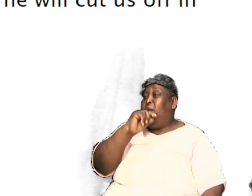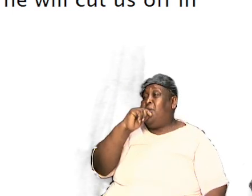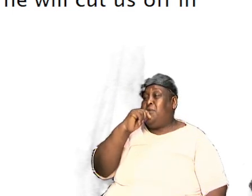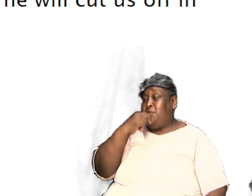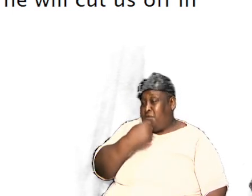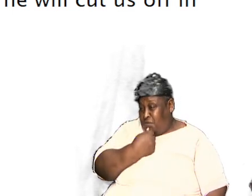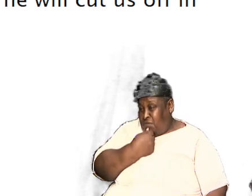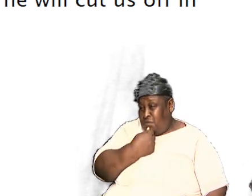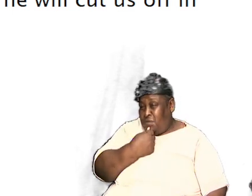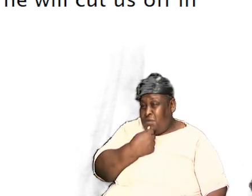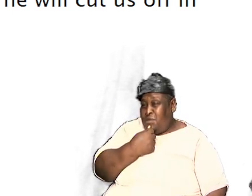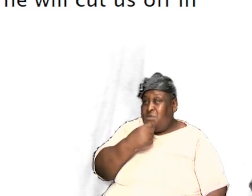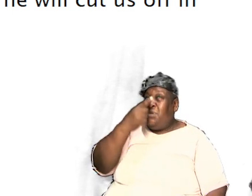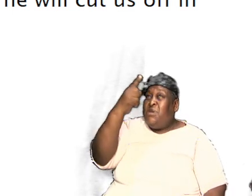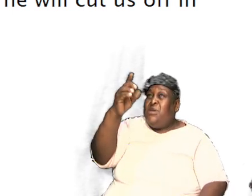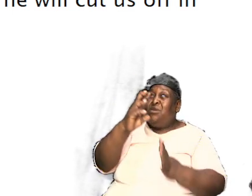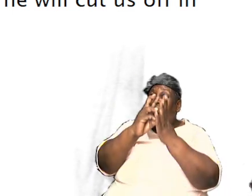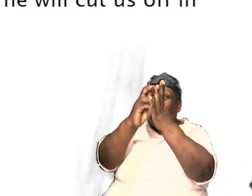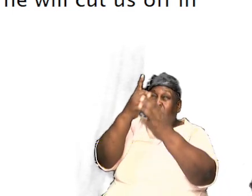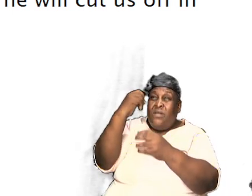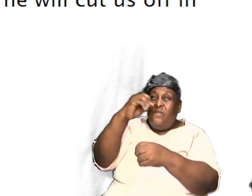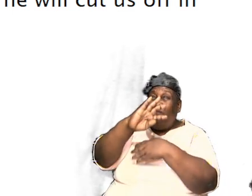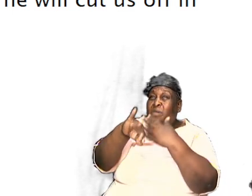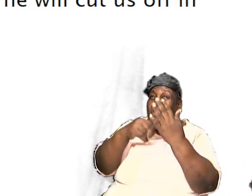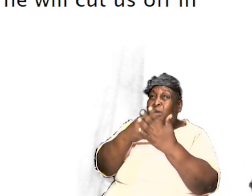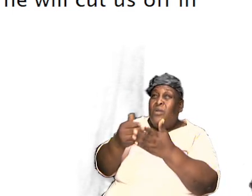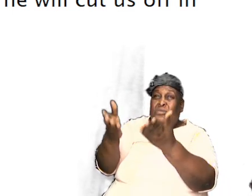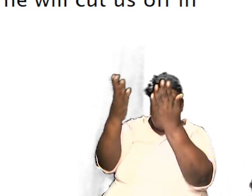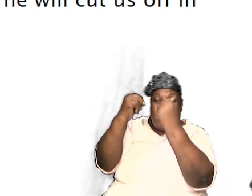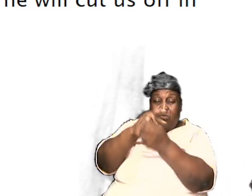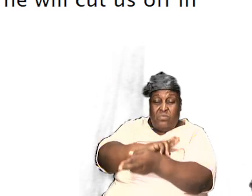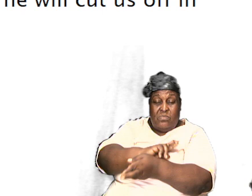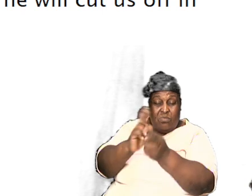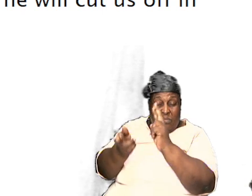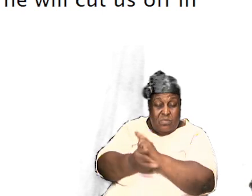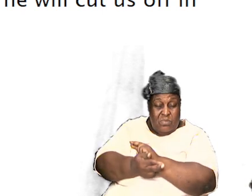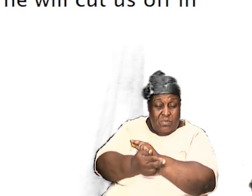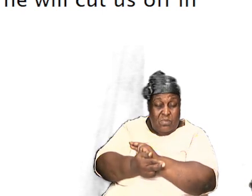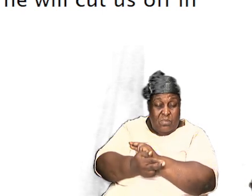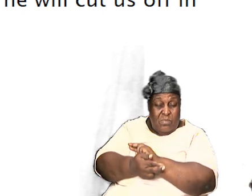know, it is his will for all to come to repentance.